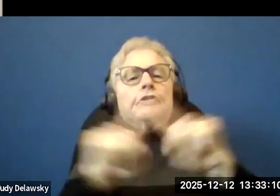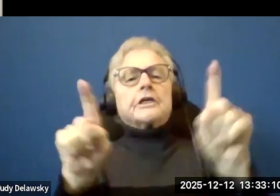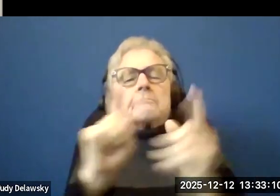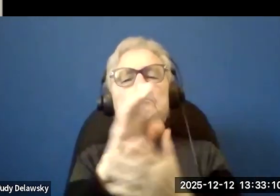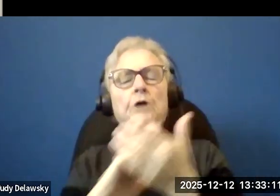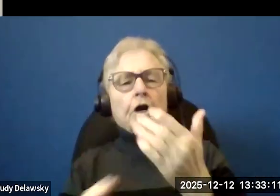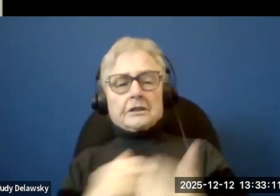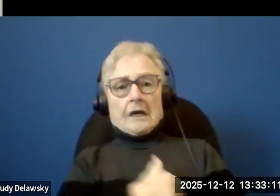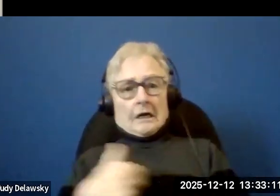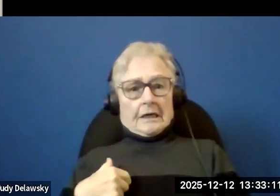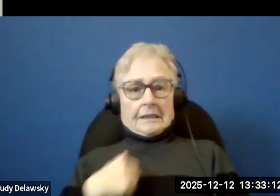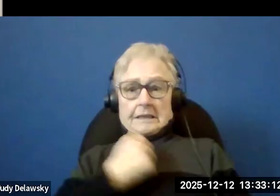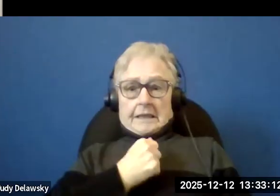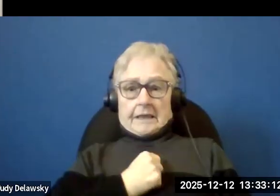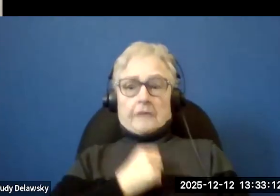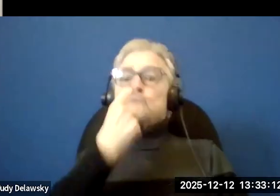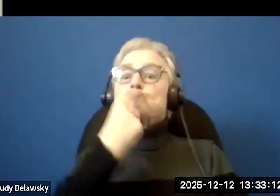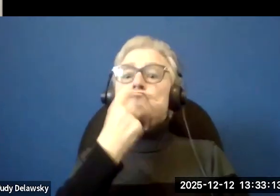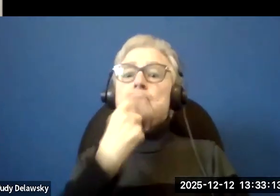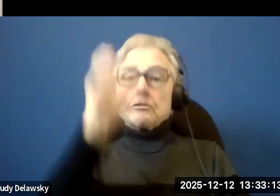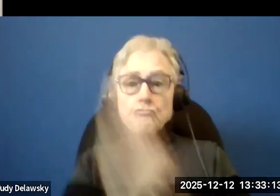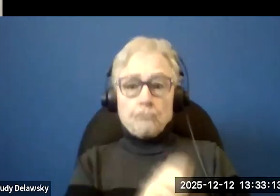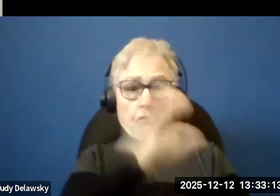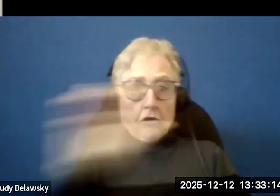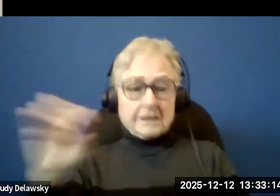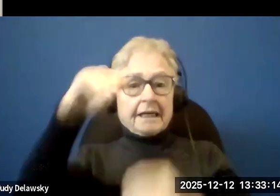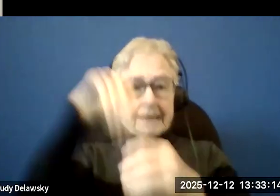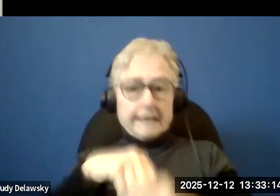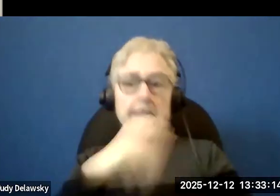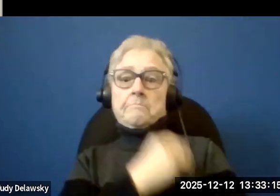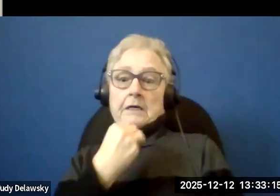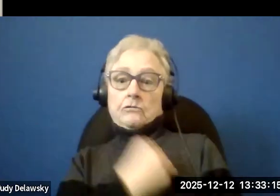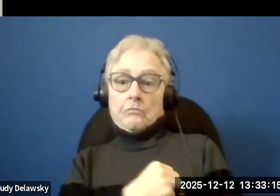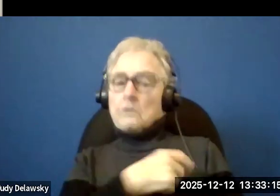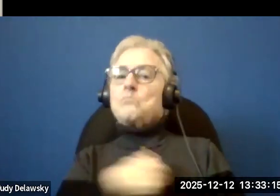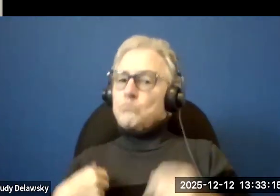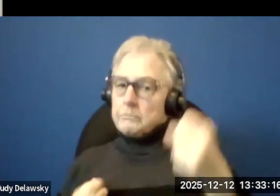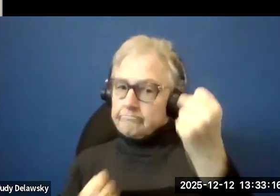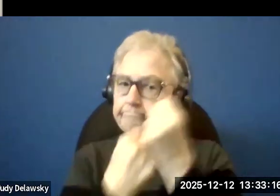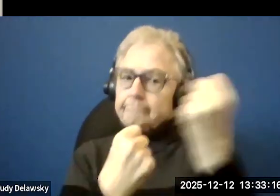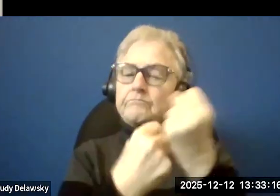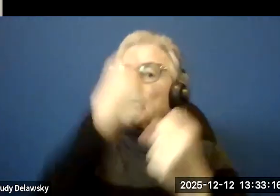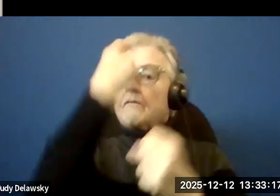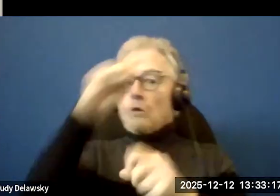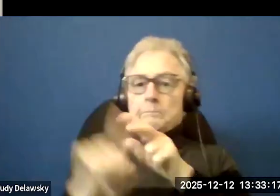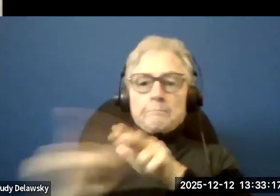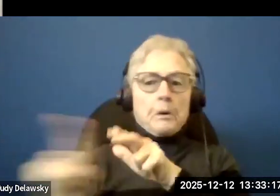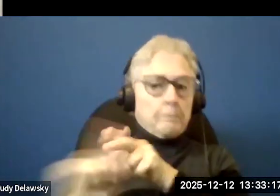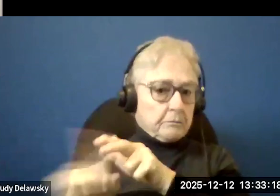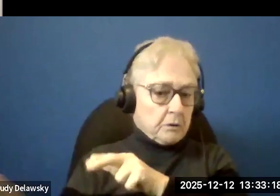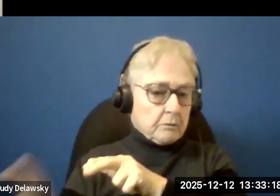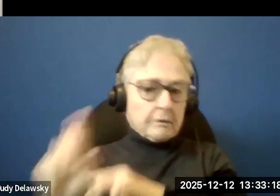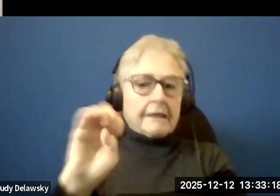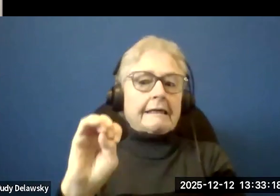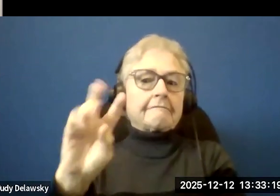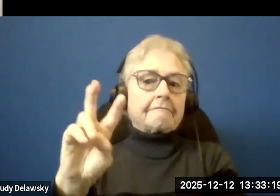us as the Canadian Red Cross, specifically in Manitoba, we do support with evacuation supports in addition to supports once